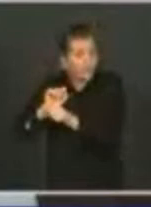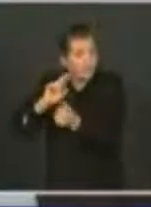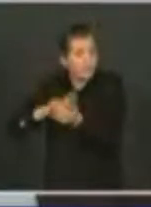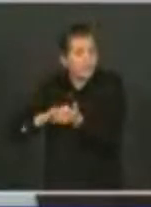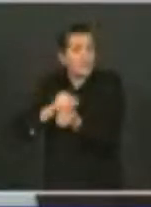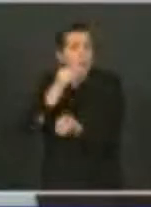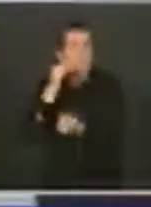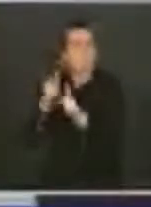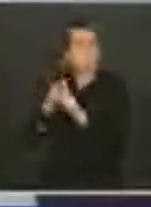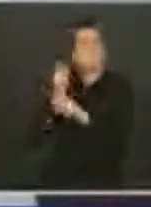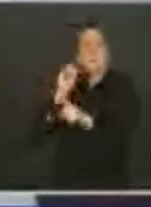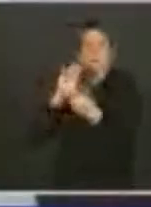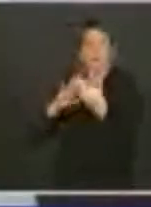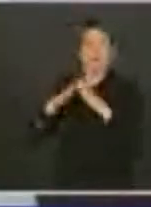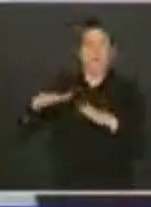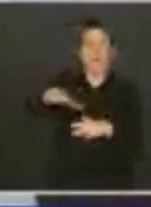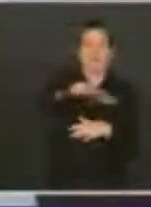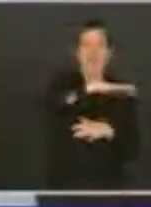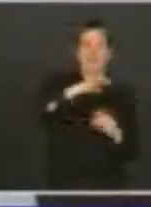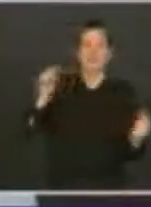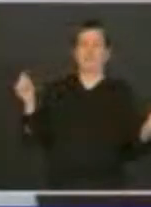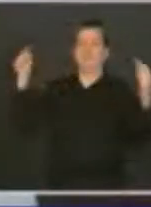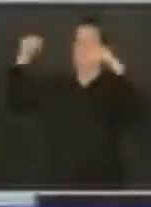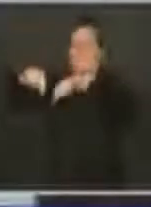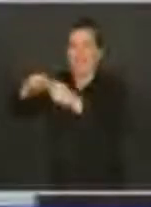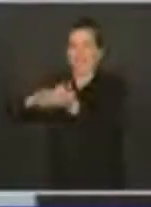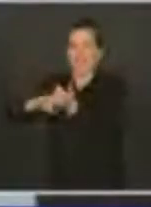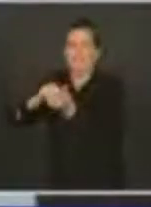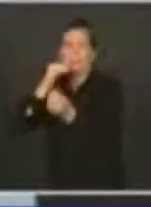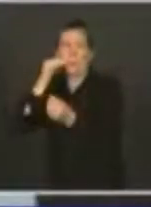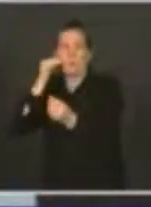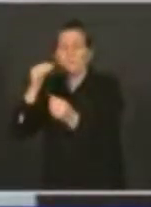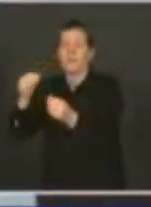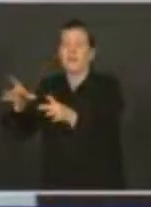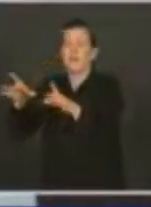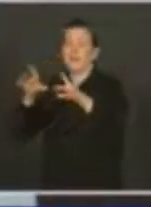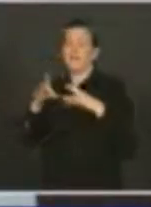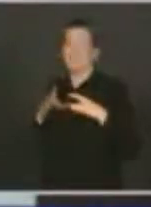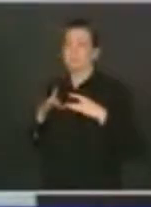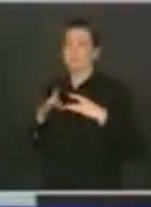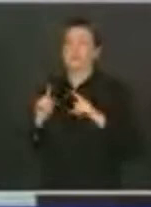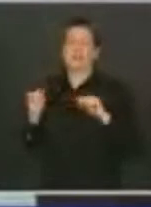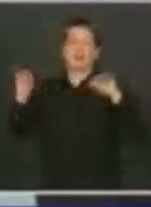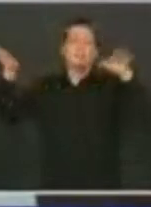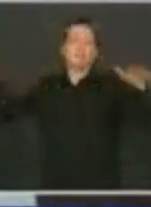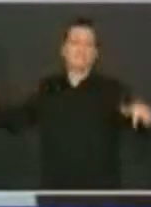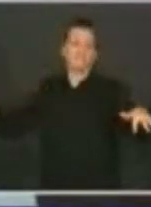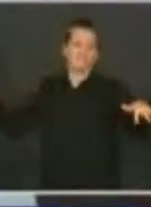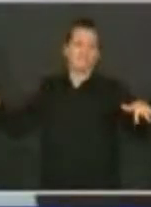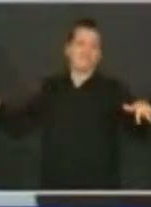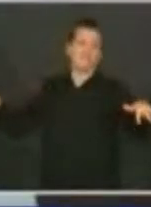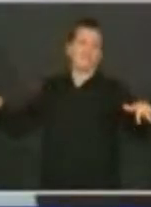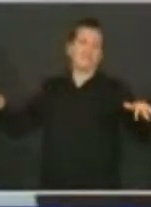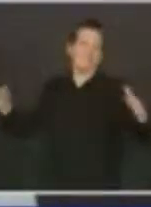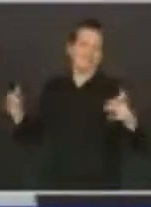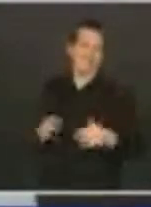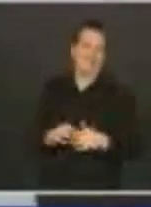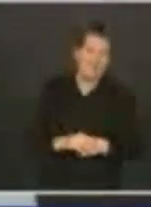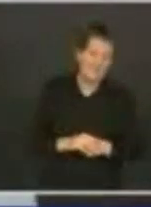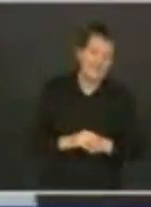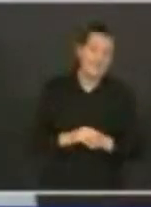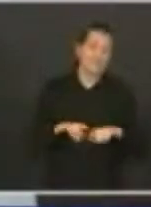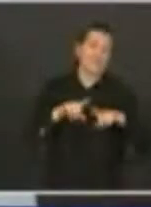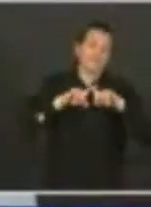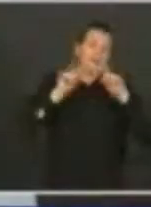community, and we are starting to see the spillover into the nursing homes associated with that. However, as